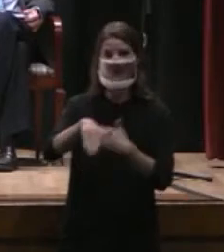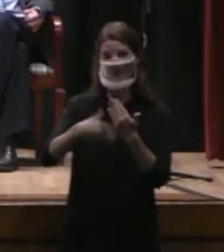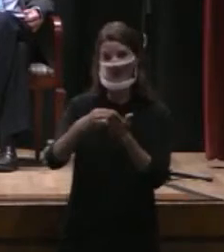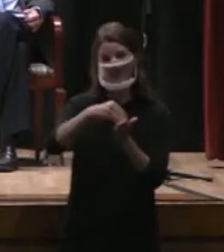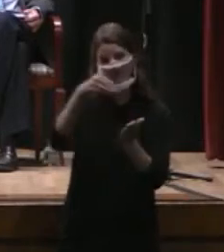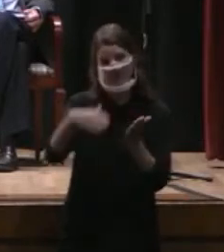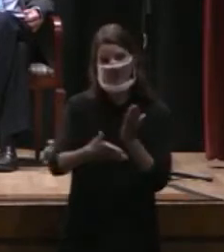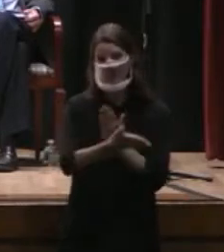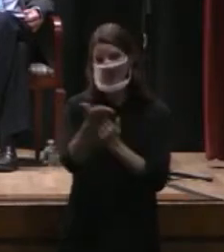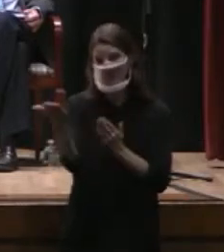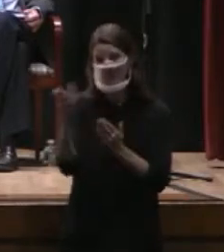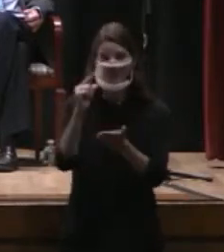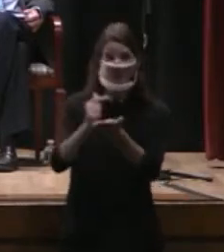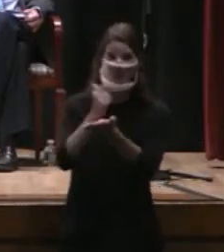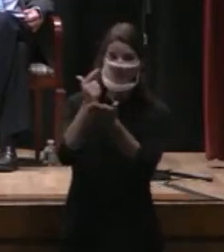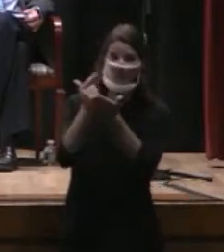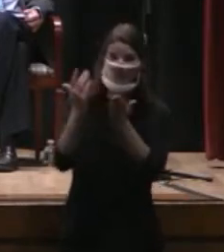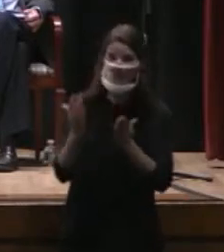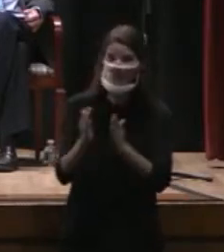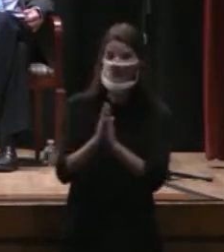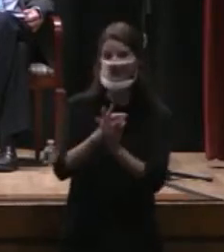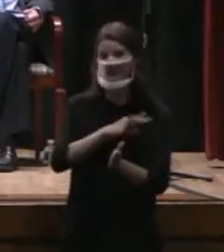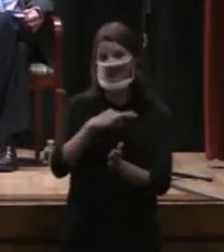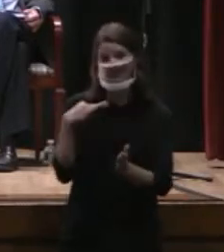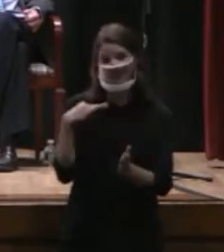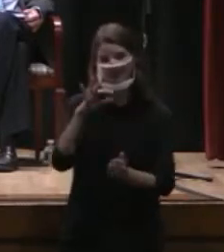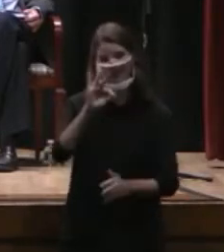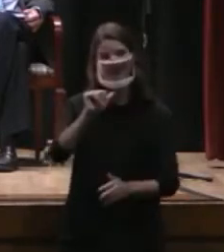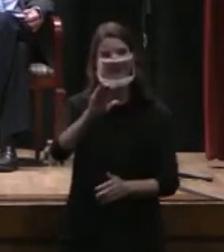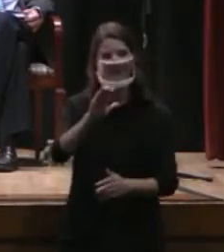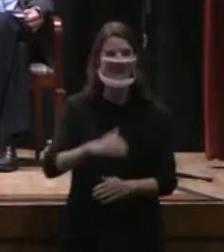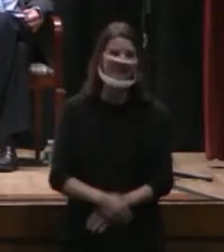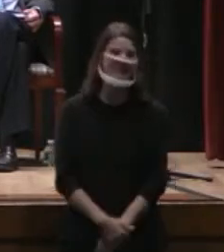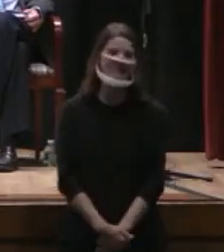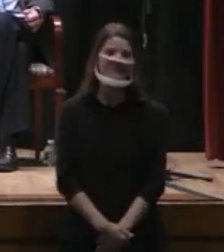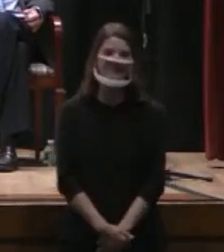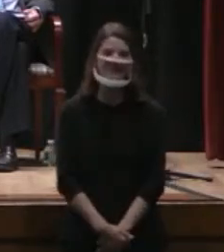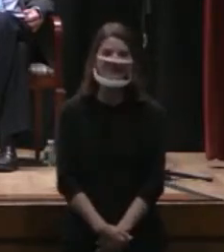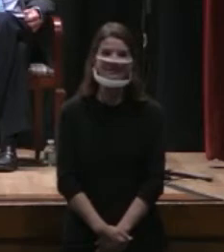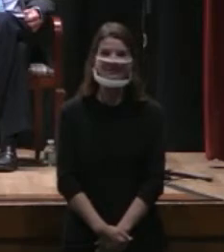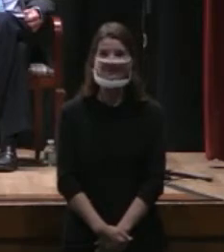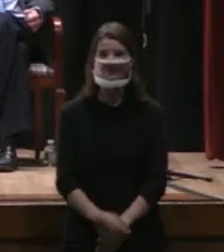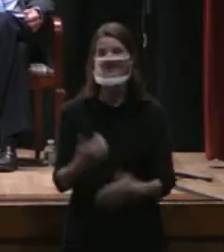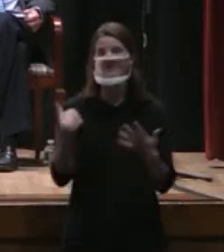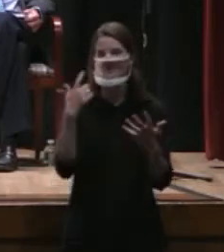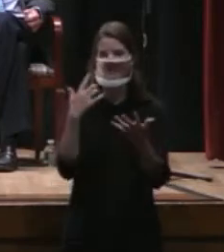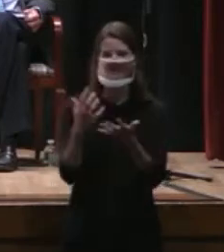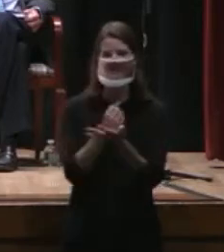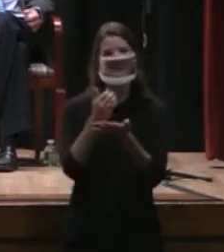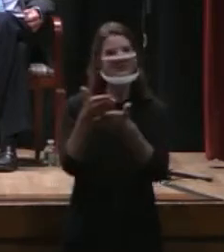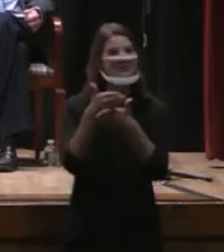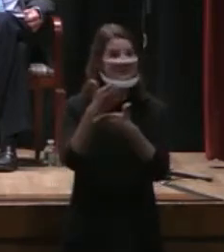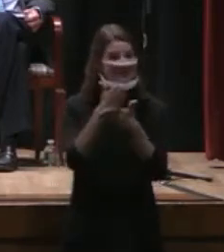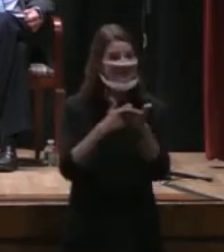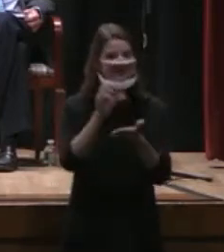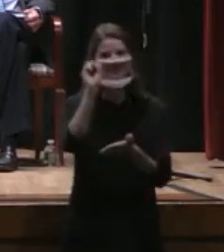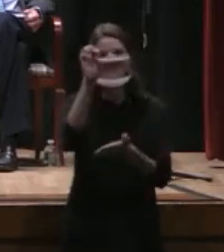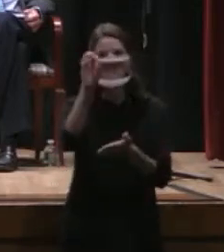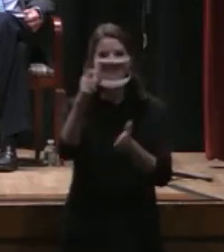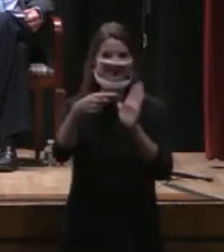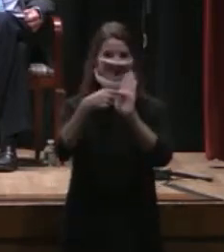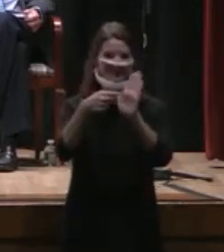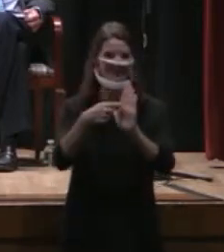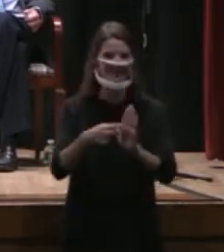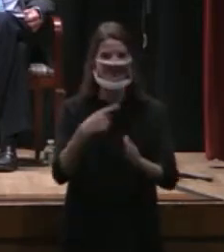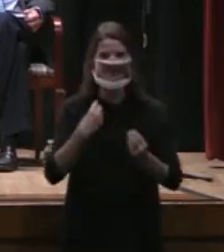students, our graduates, our staff, and our faculty. I now want to share with you some examples of these